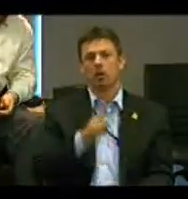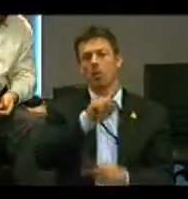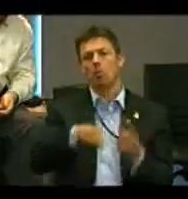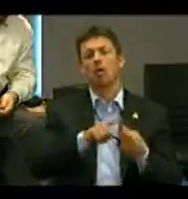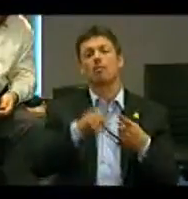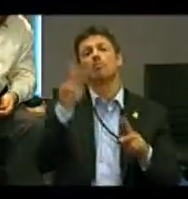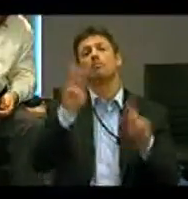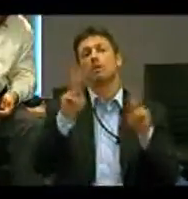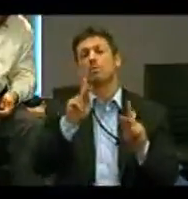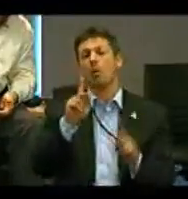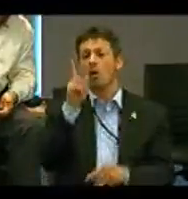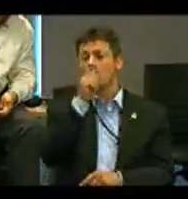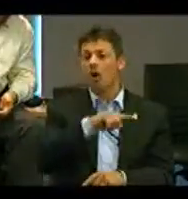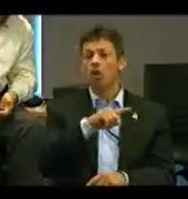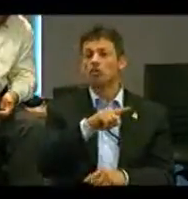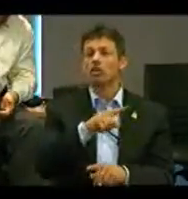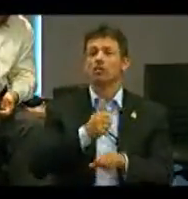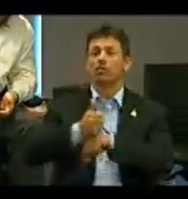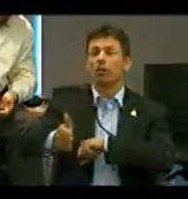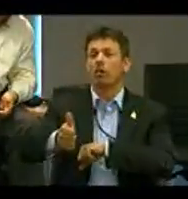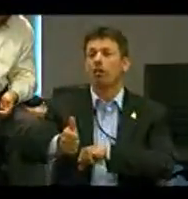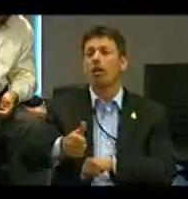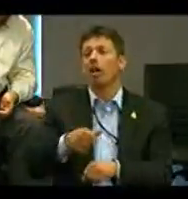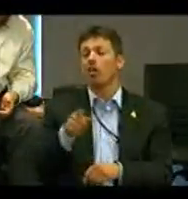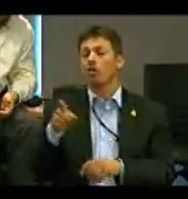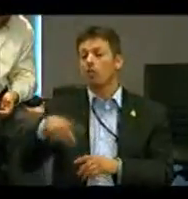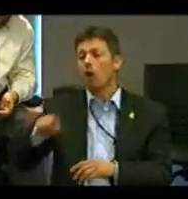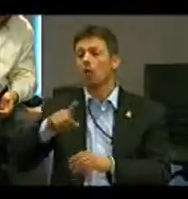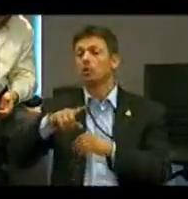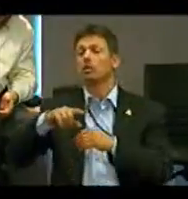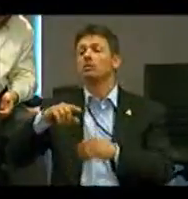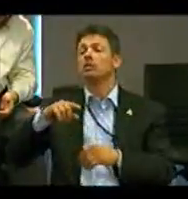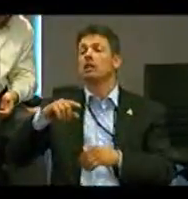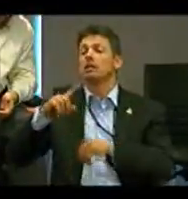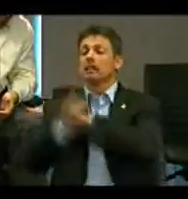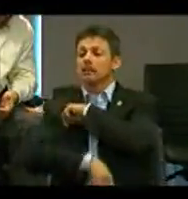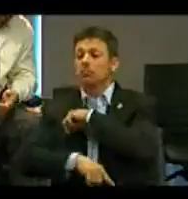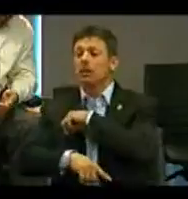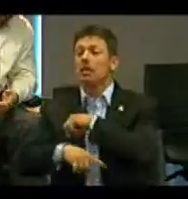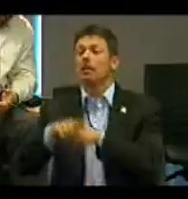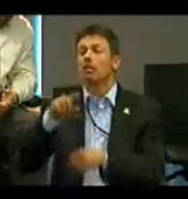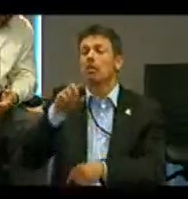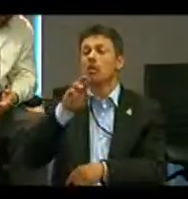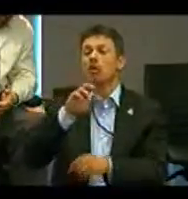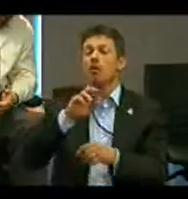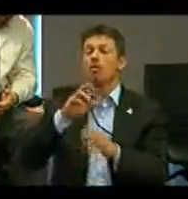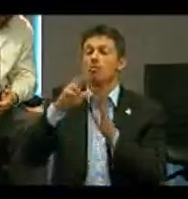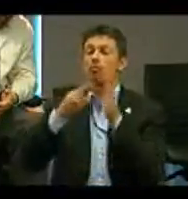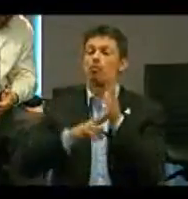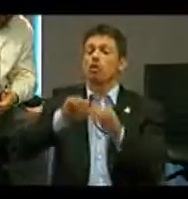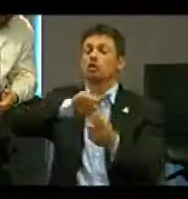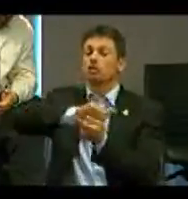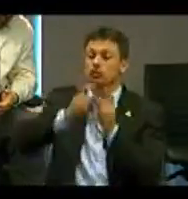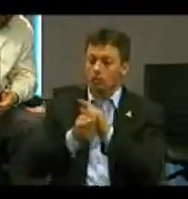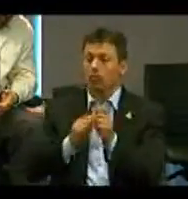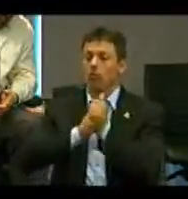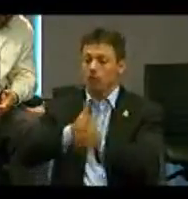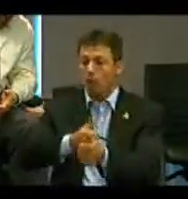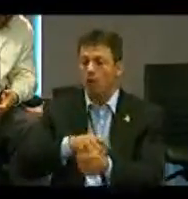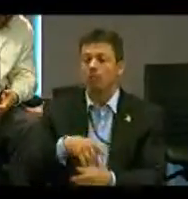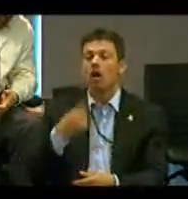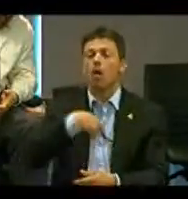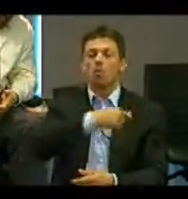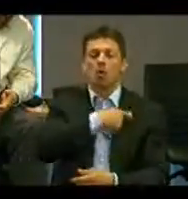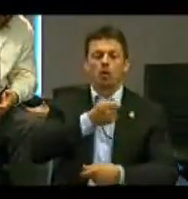folks falsely attribute to those discipline reform proponents like myself to say that we would trade